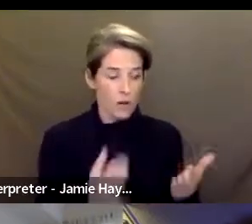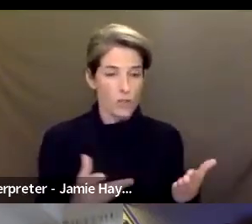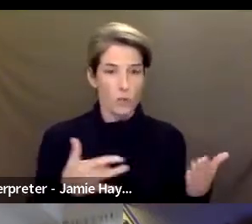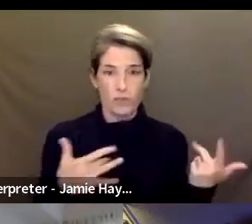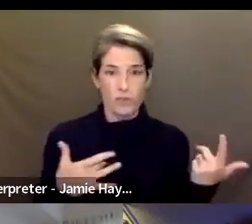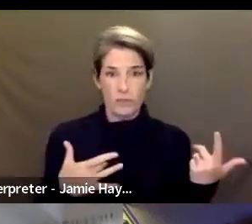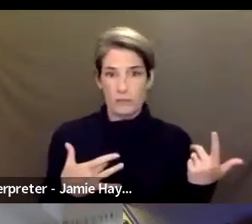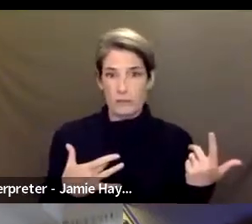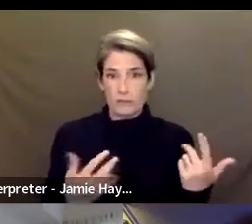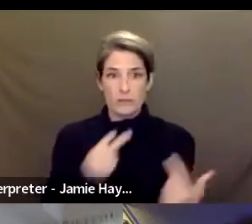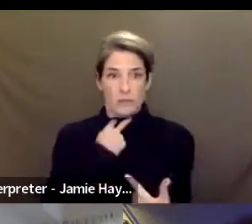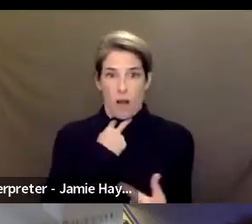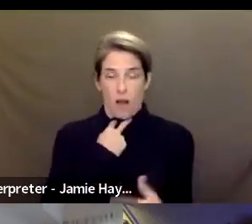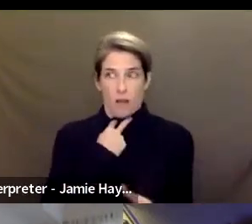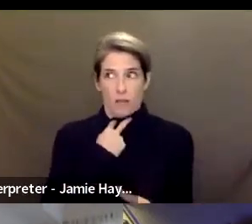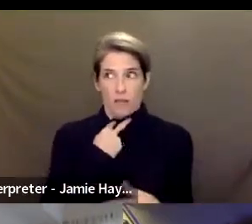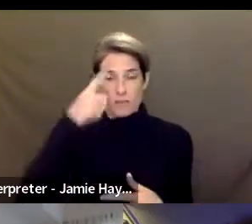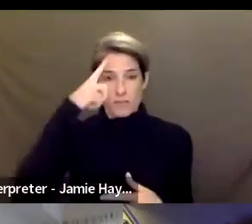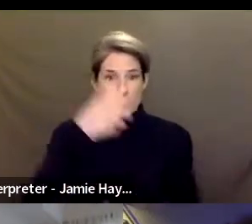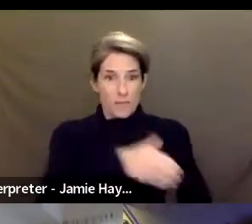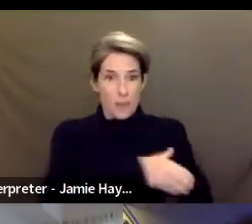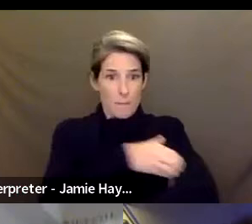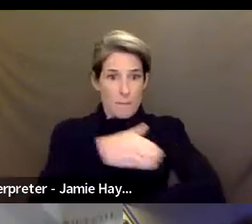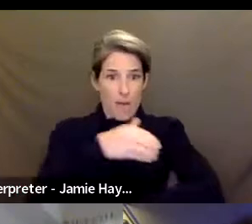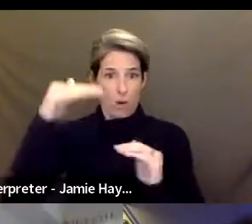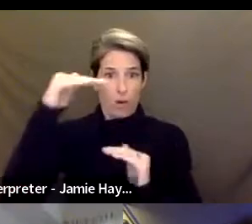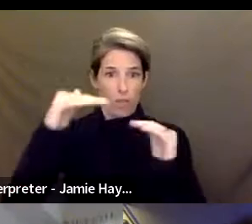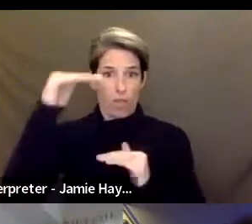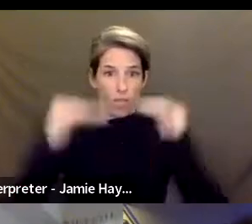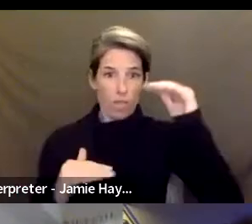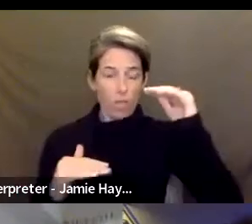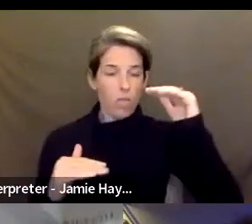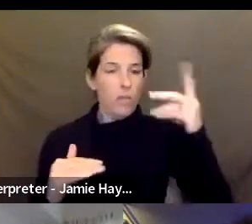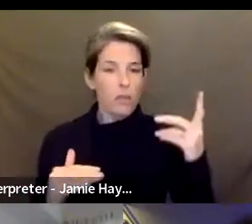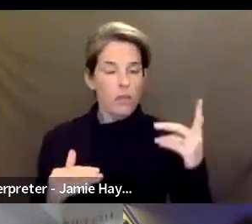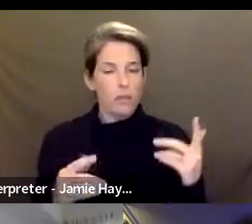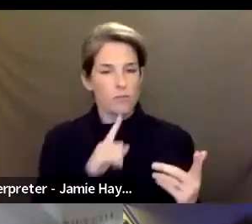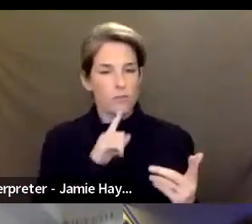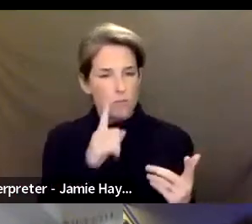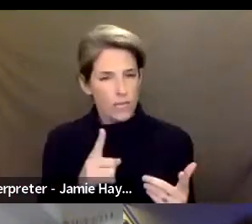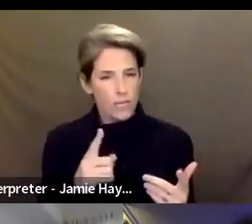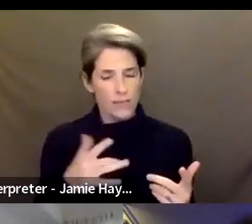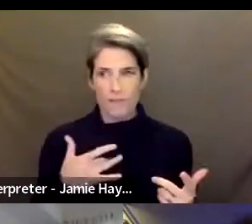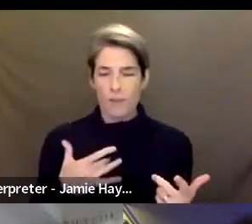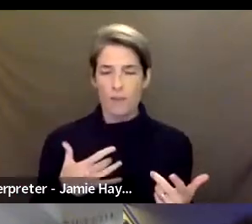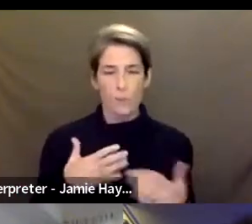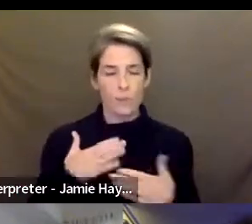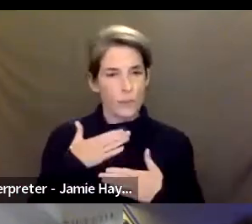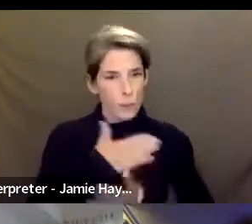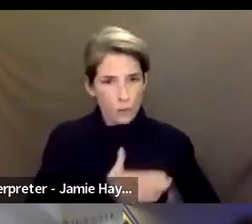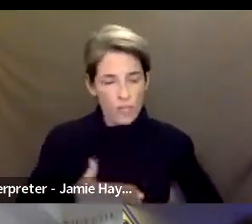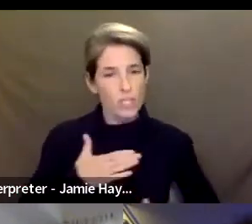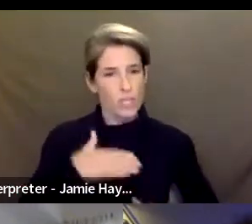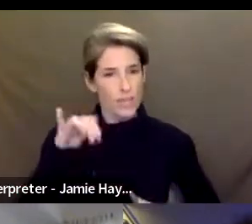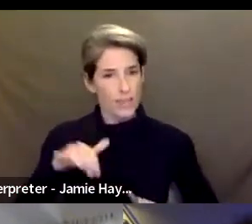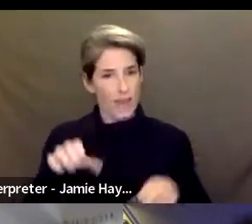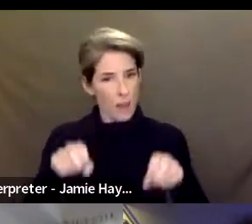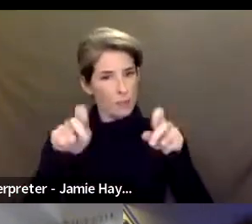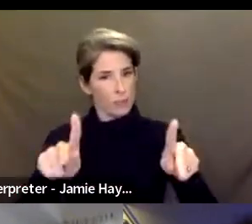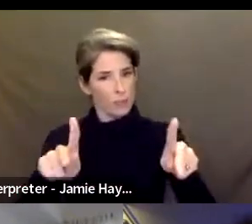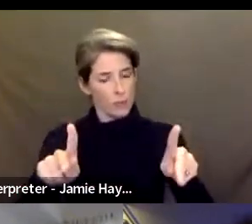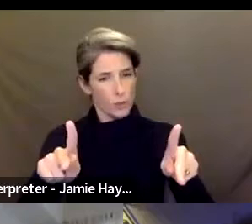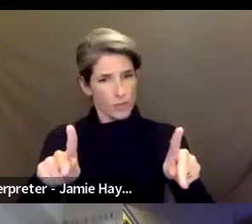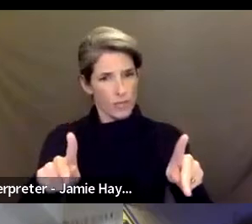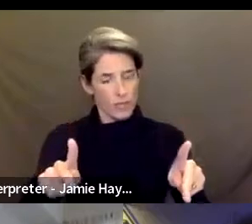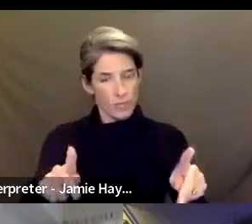because of the power dynamic. And so it's just been really gratifying. But what I've also really appreciated are the ways in